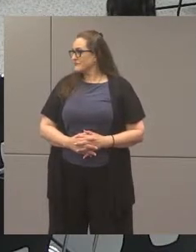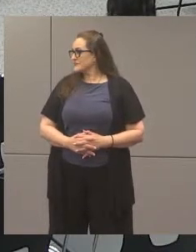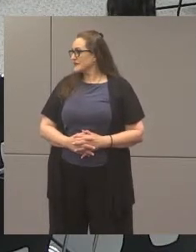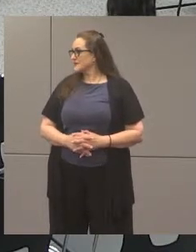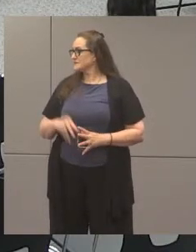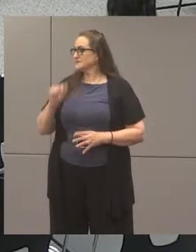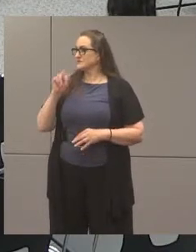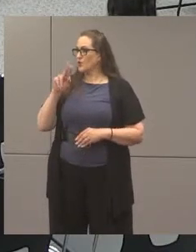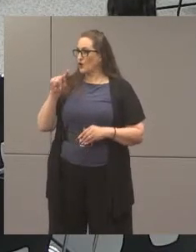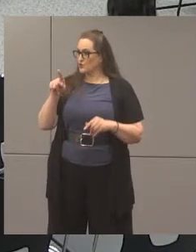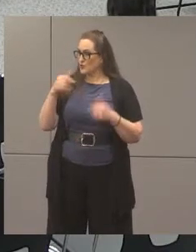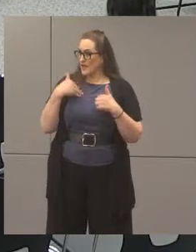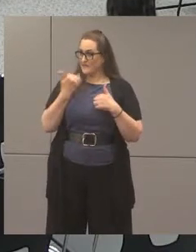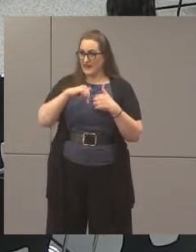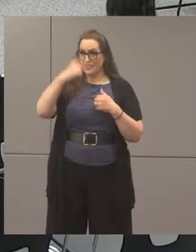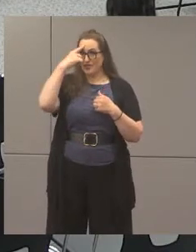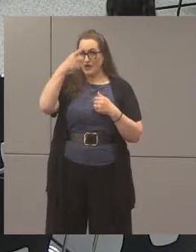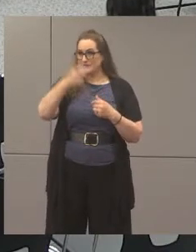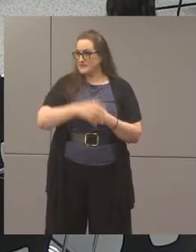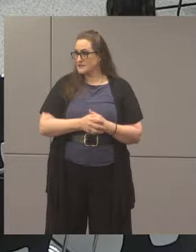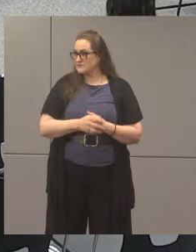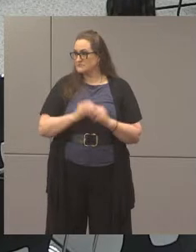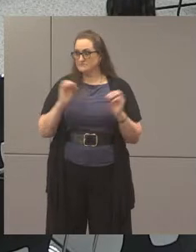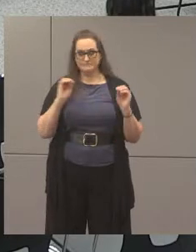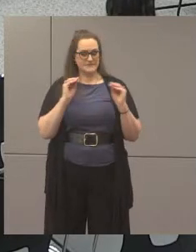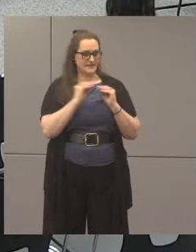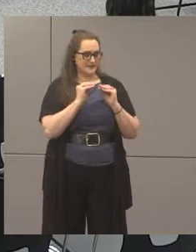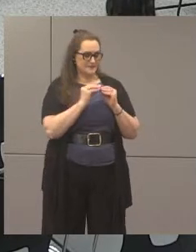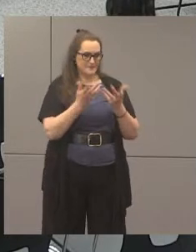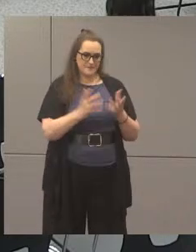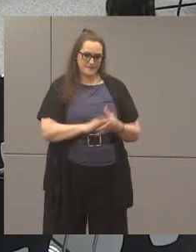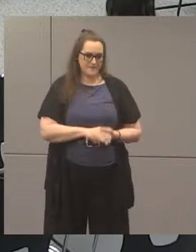Art, do you have any thoughts? Nothing further.